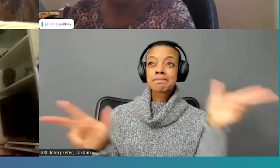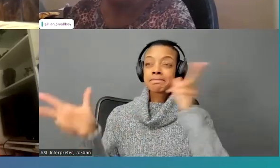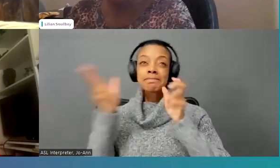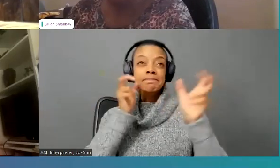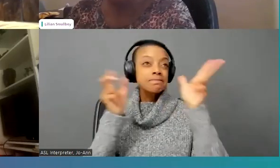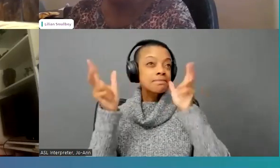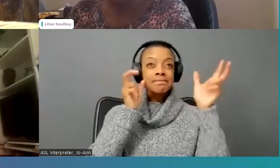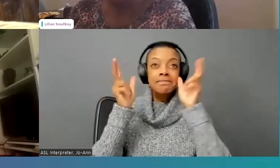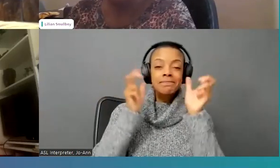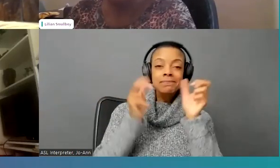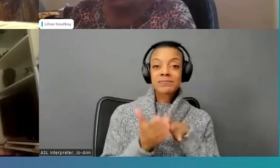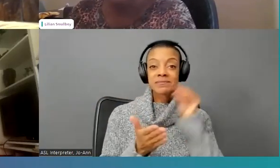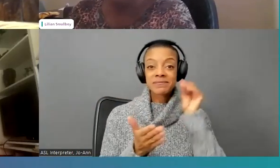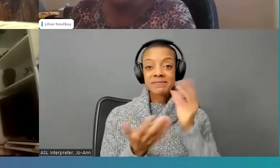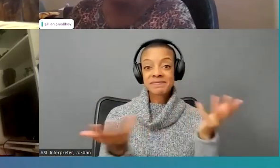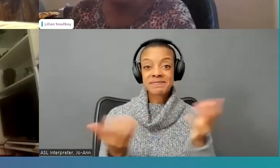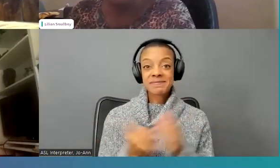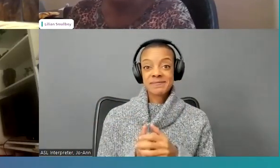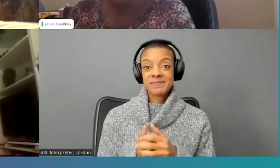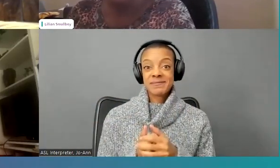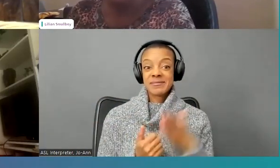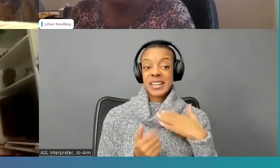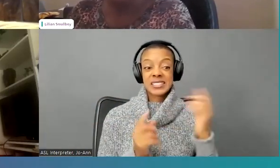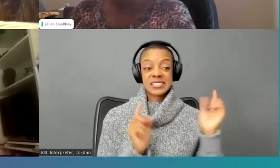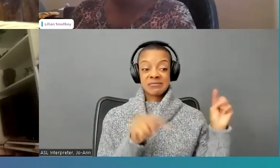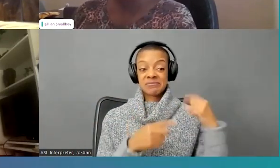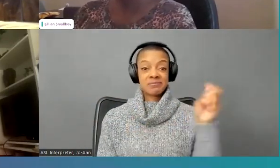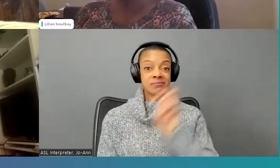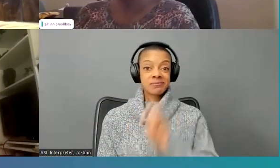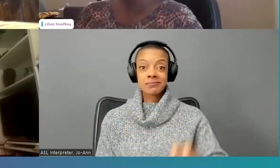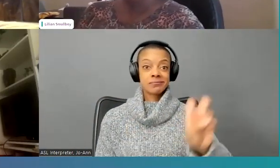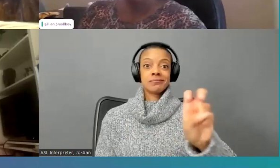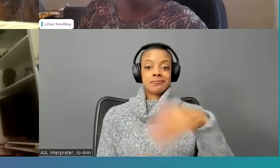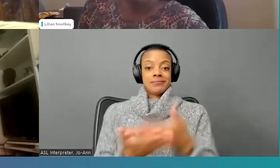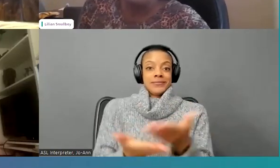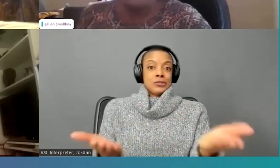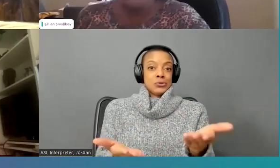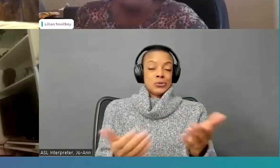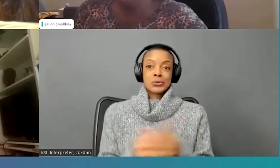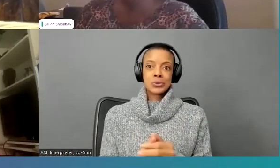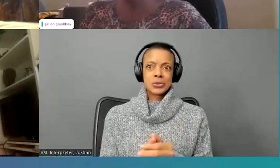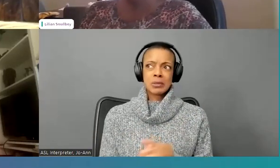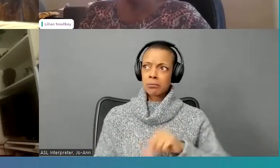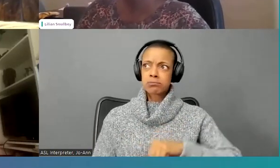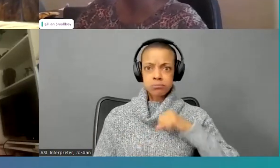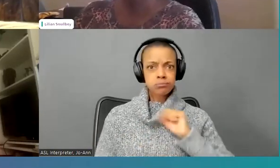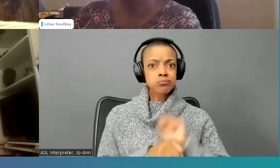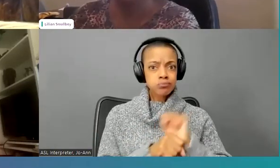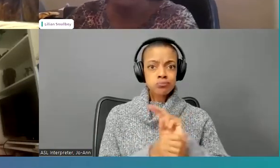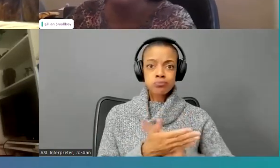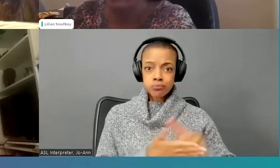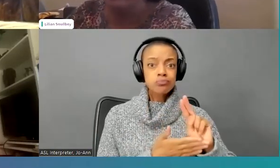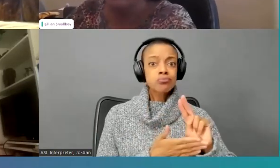how I got to be where I am, but I'm really proud that I can work in a university, and I work with